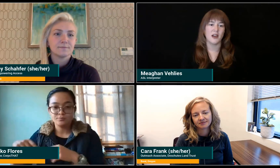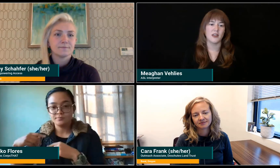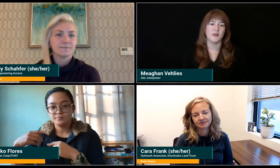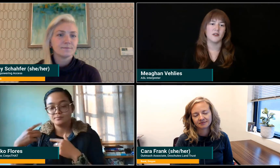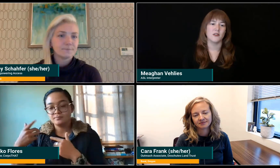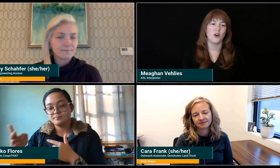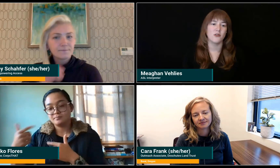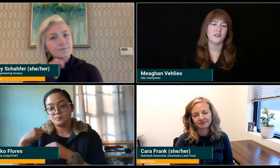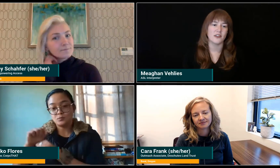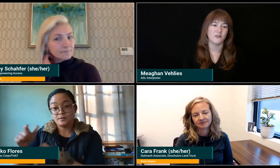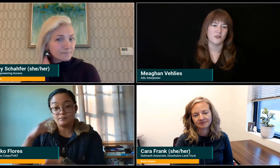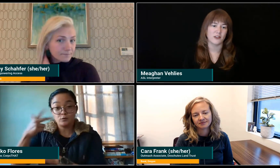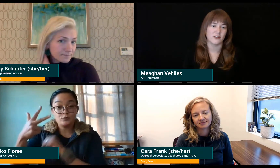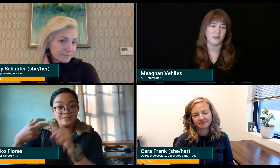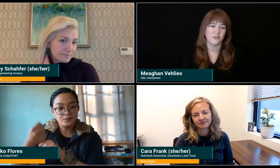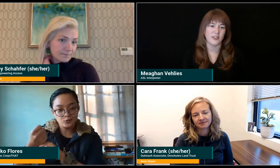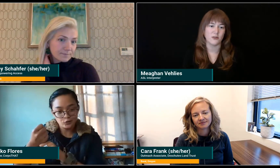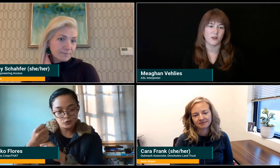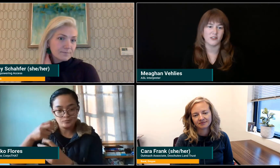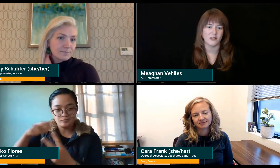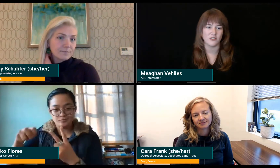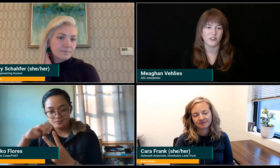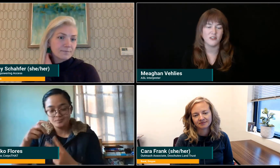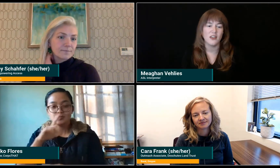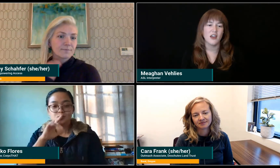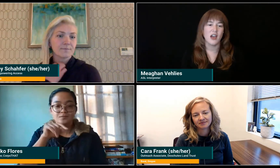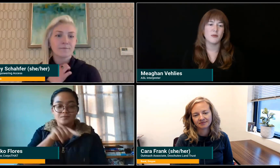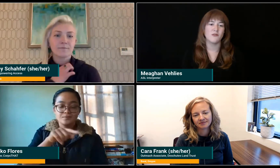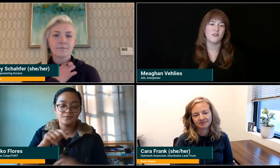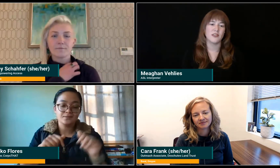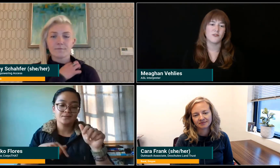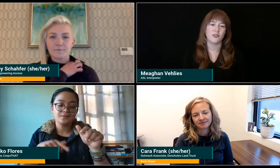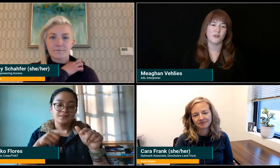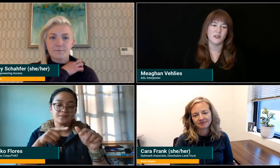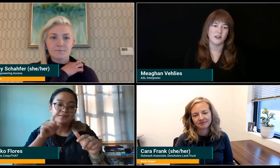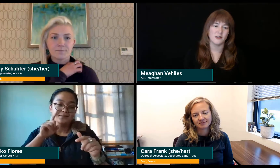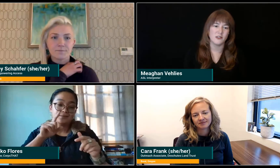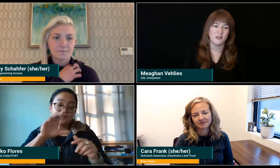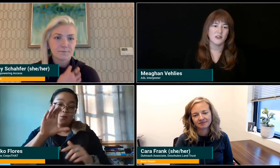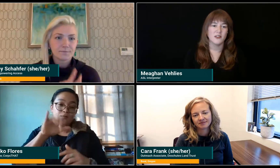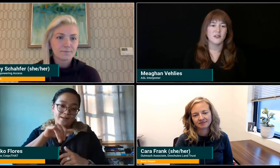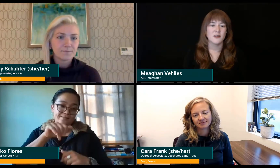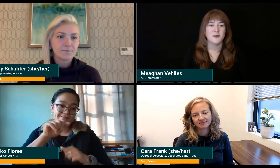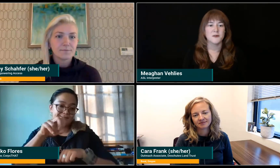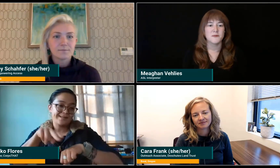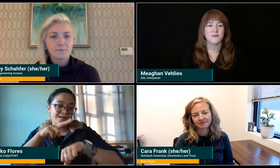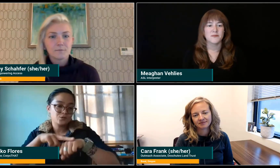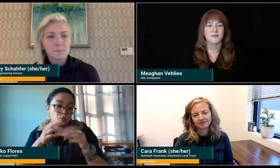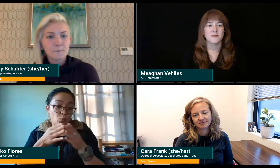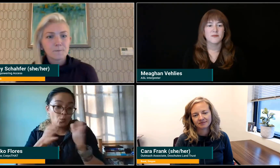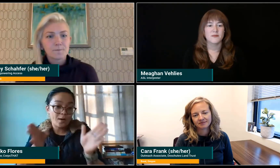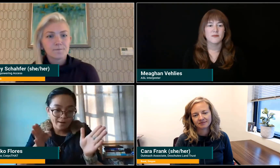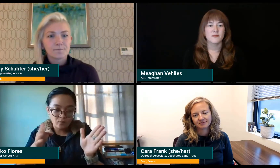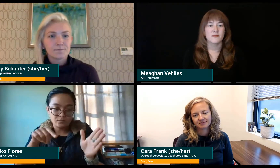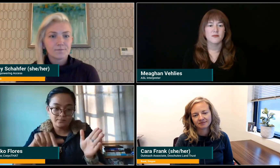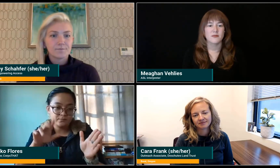DDW, and I am a co-executive director for that organization. I've been involved in that for 3 years.